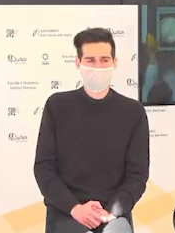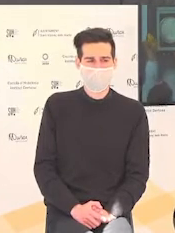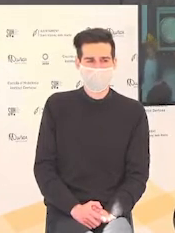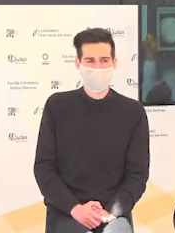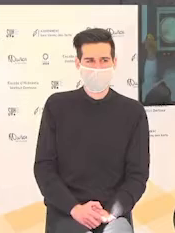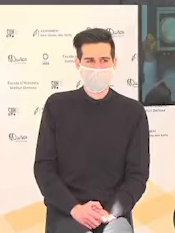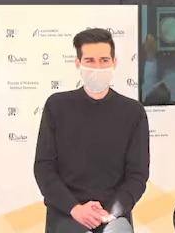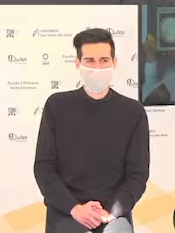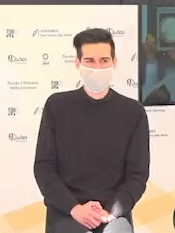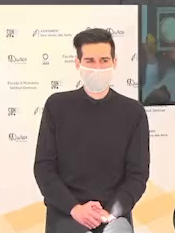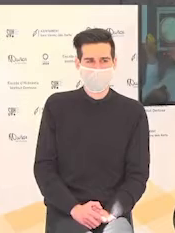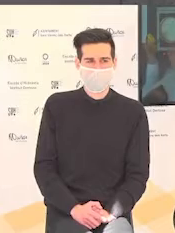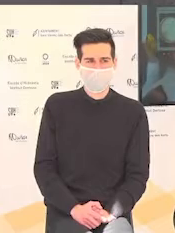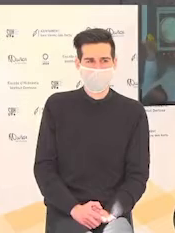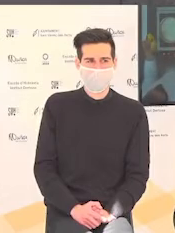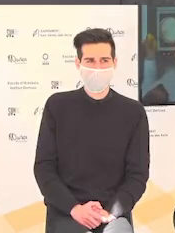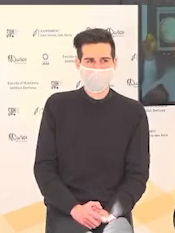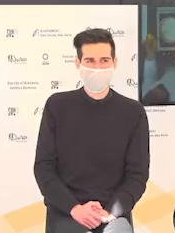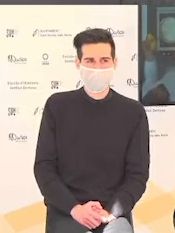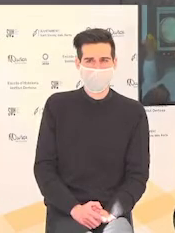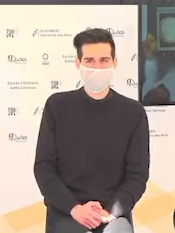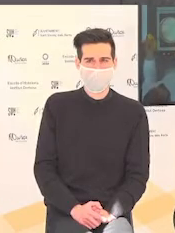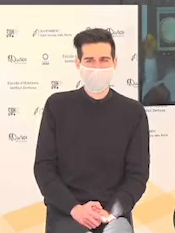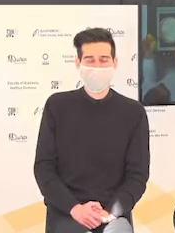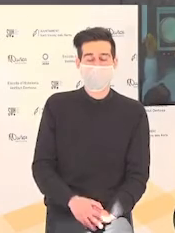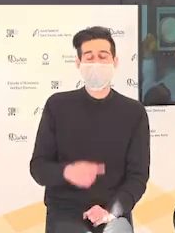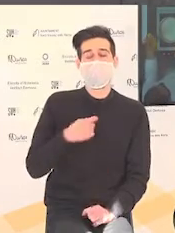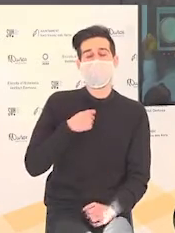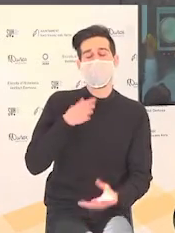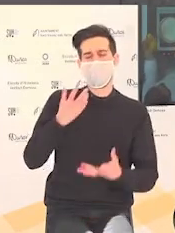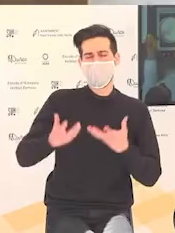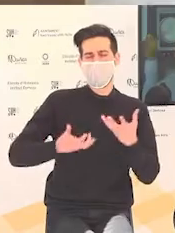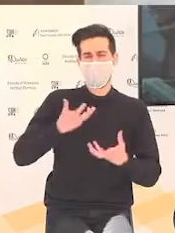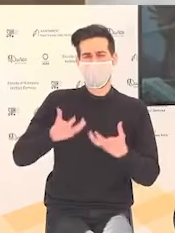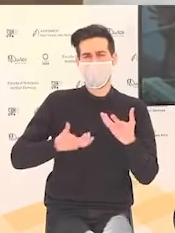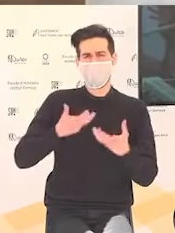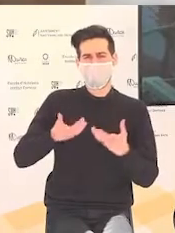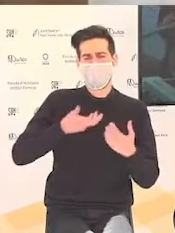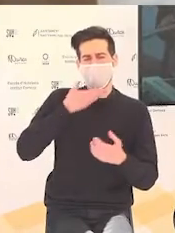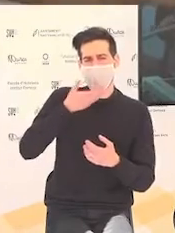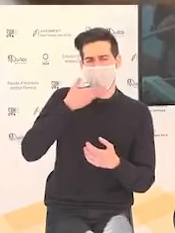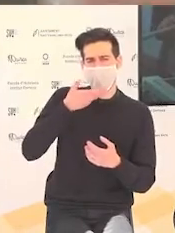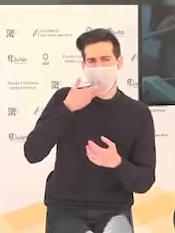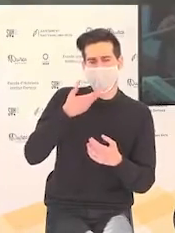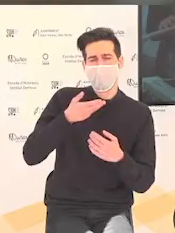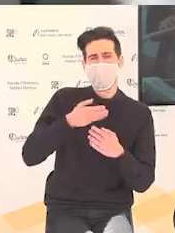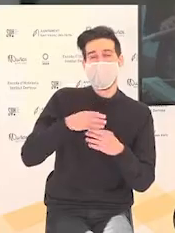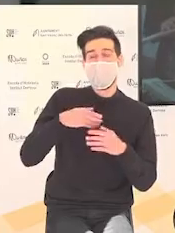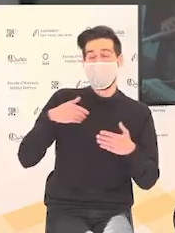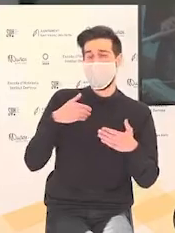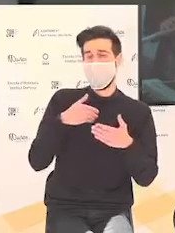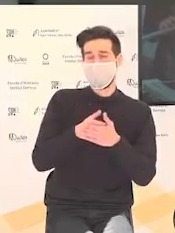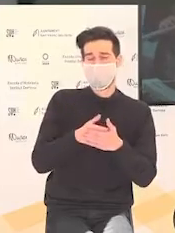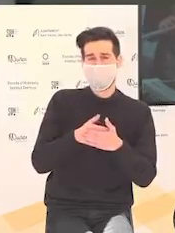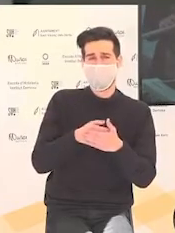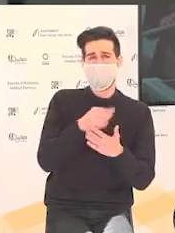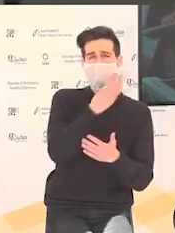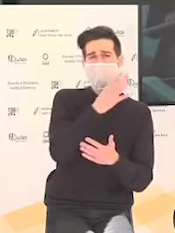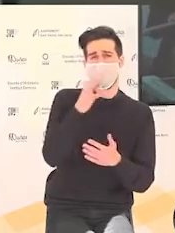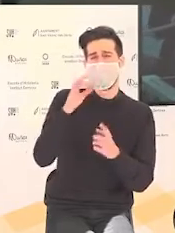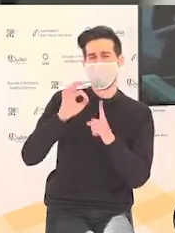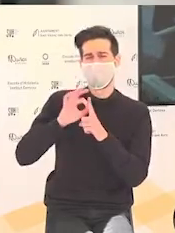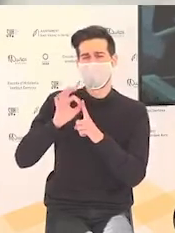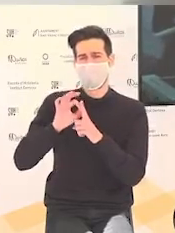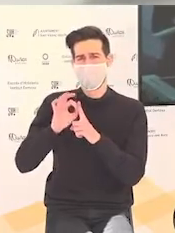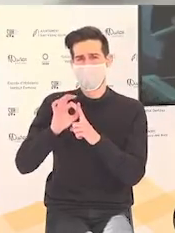I'm going to heat this up to about 40 degrees. Lo voy a calentar hasta llegar a los 40 grados. Now this time I'm